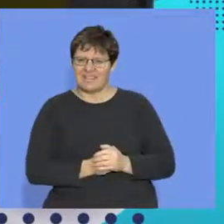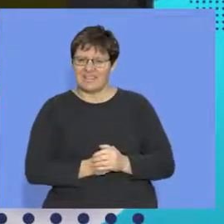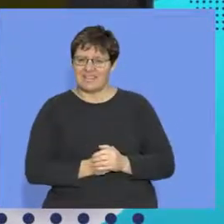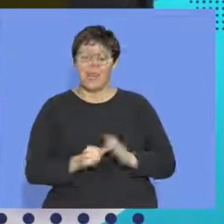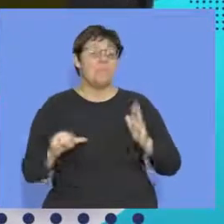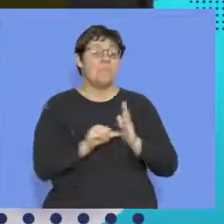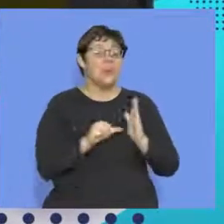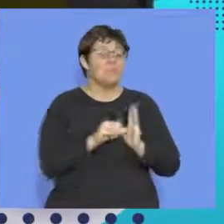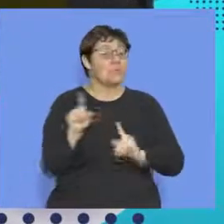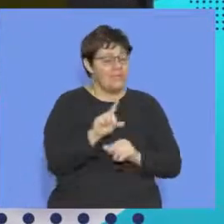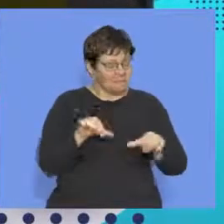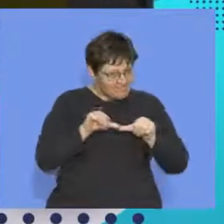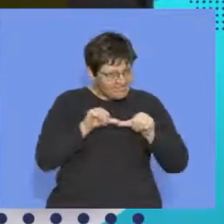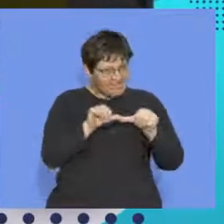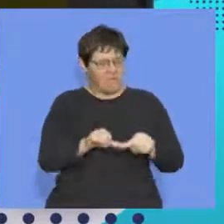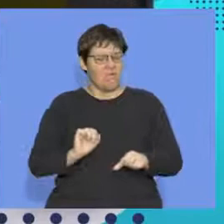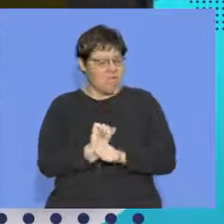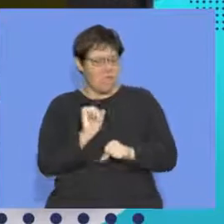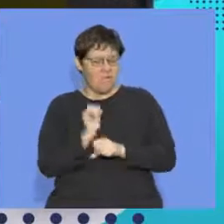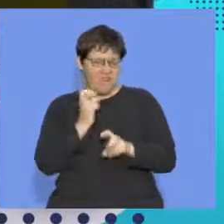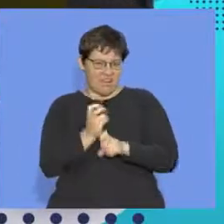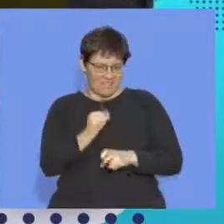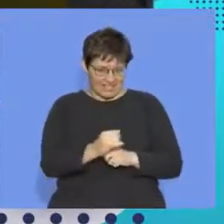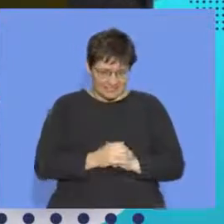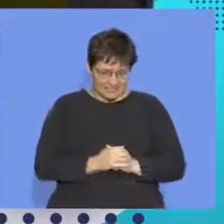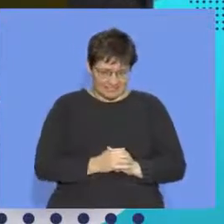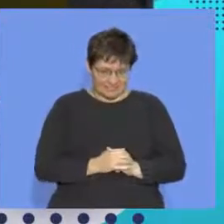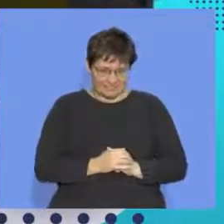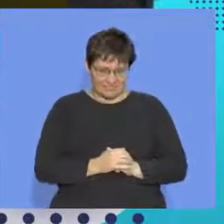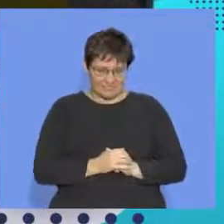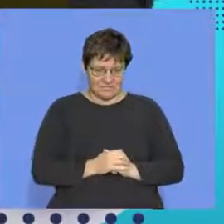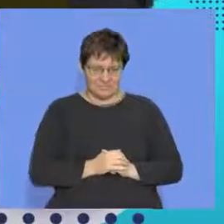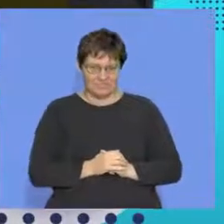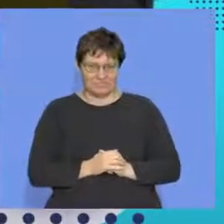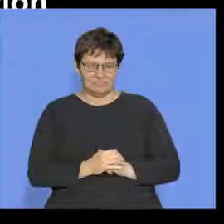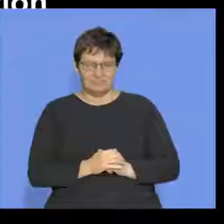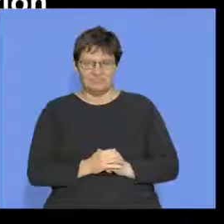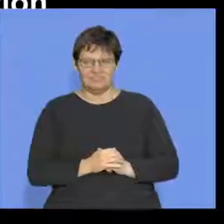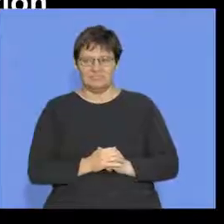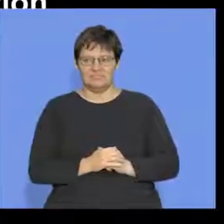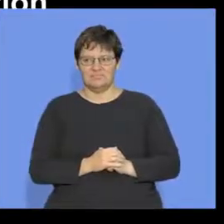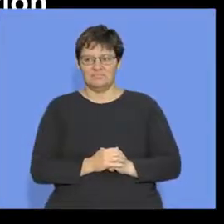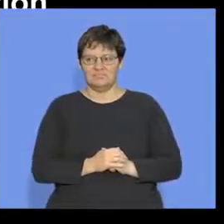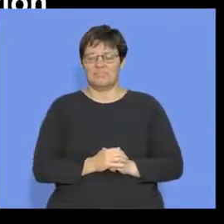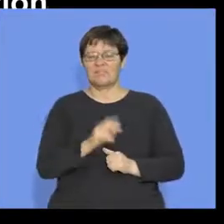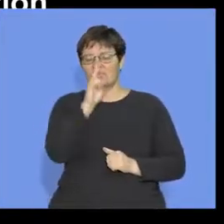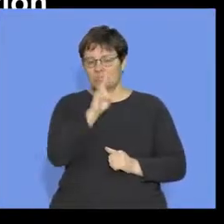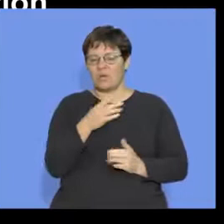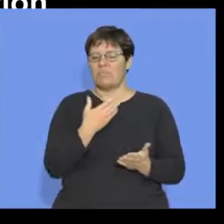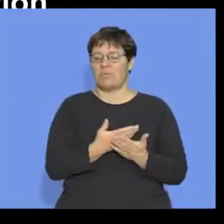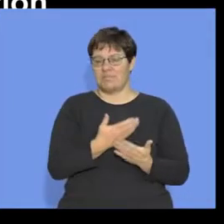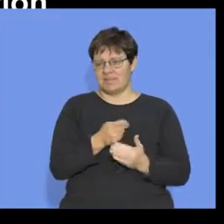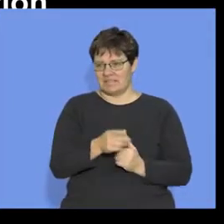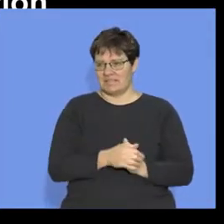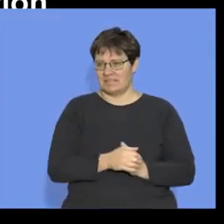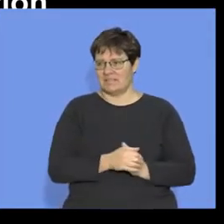is important is to persist and keep working hard. So we're still on counting principle, okay, and we're working on with our